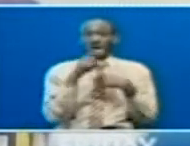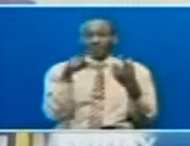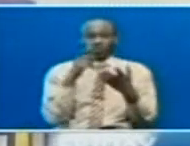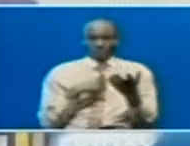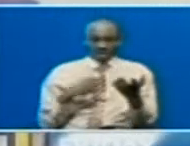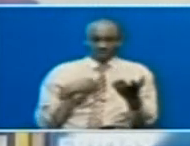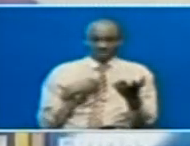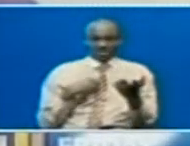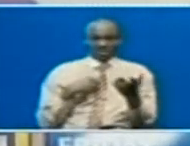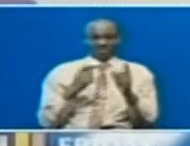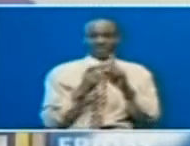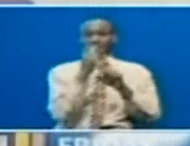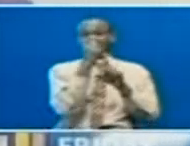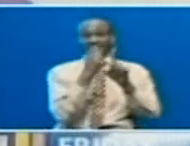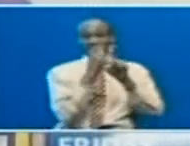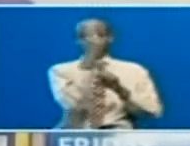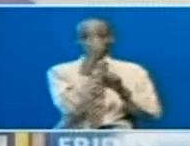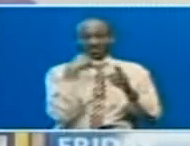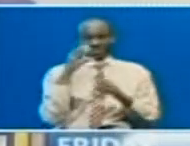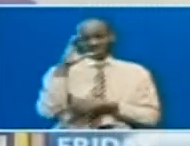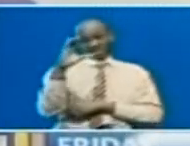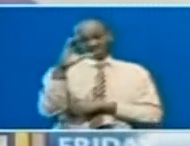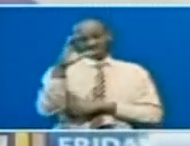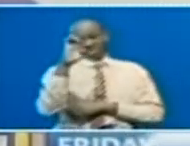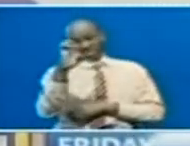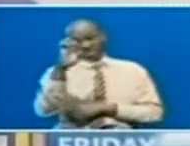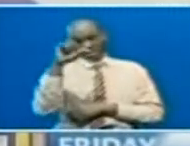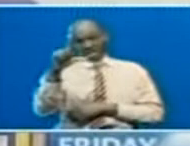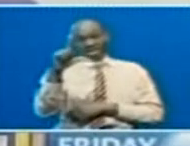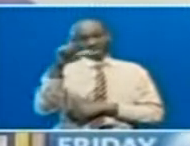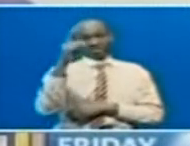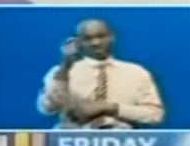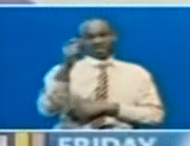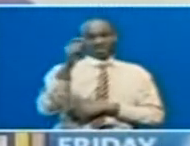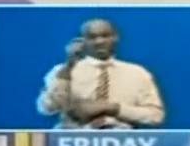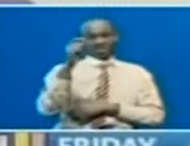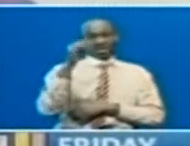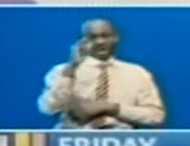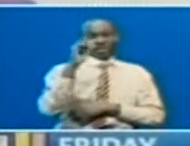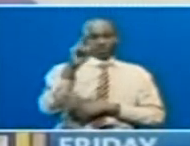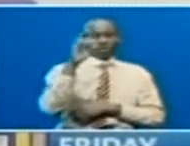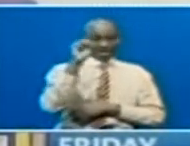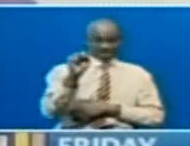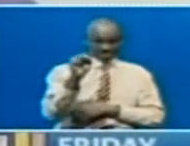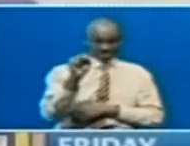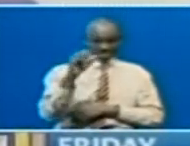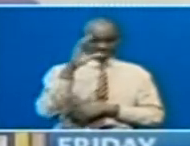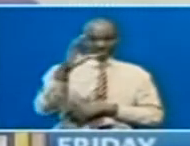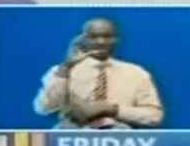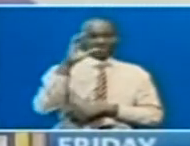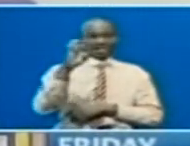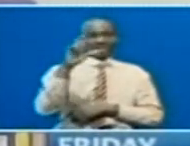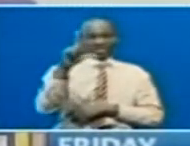the scale of temperature, that is C, E, L, S, I, U, S, many people